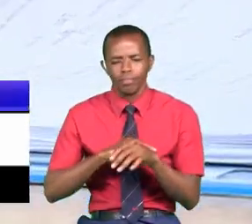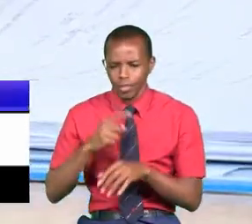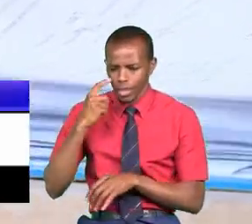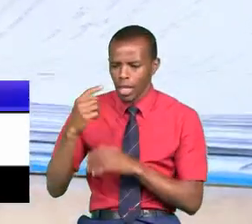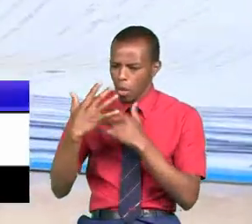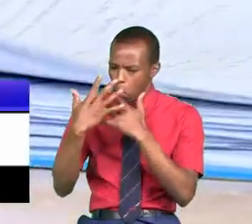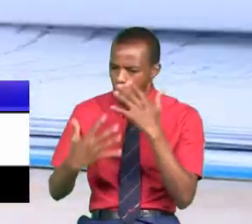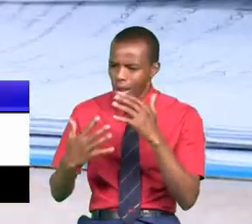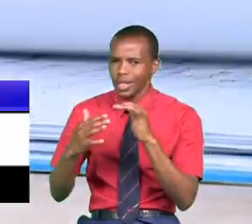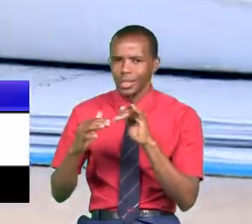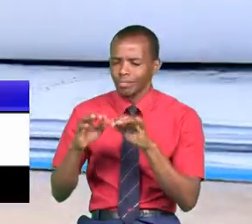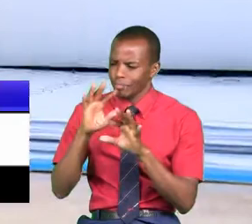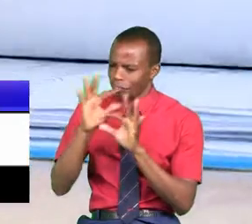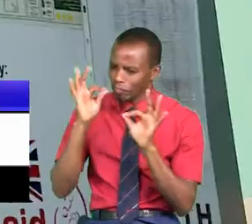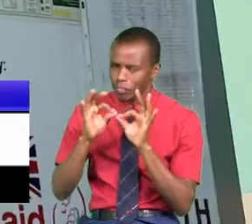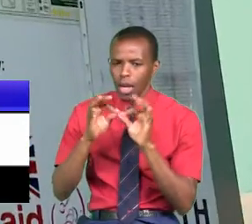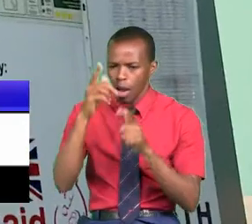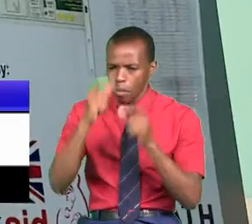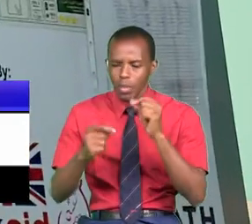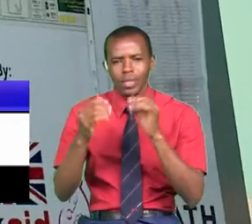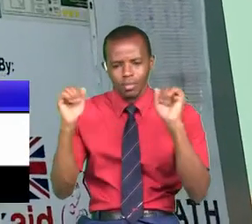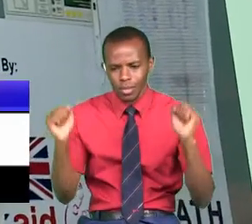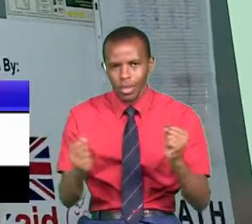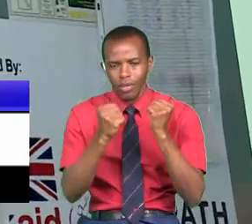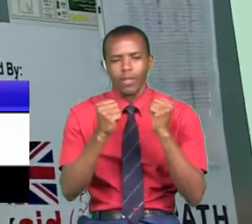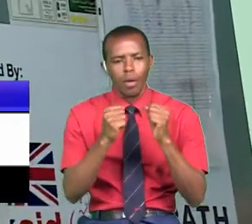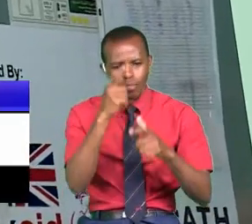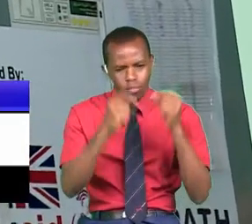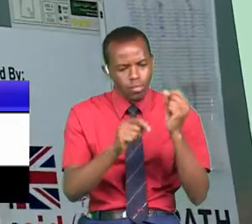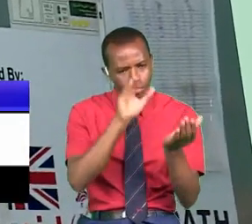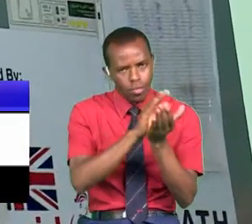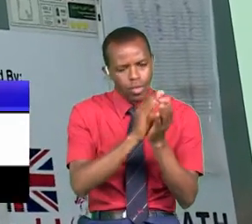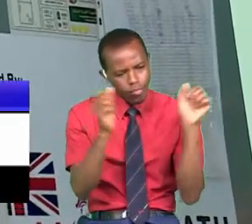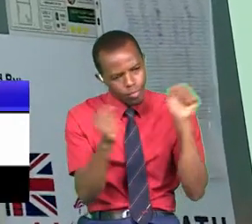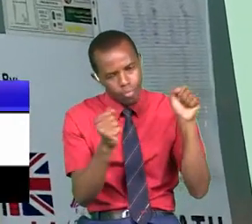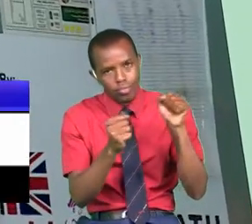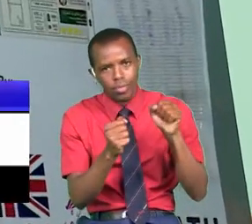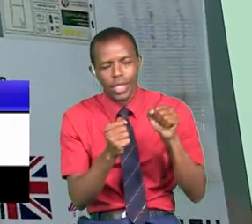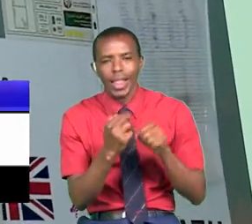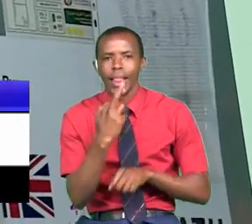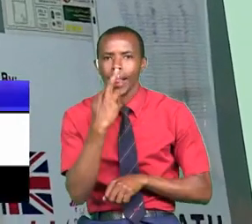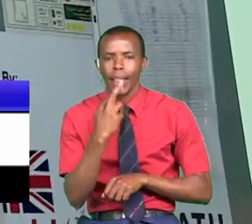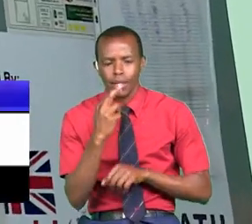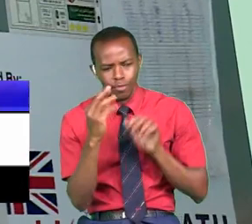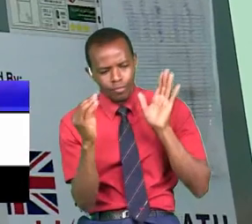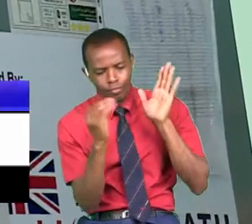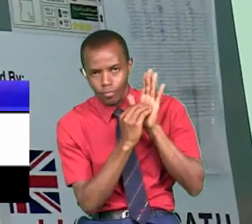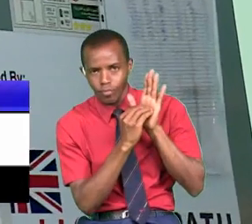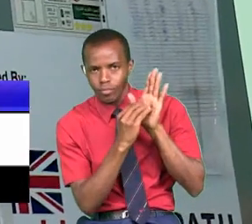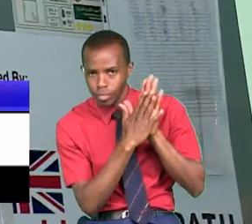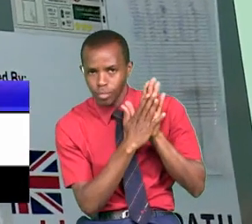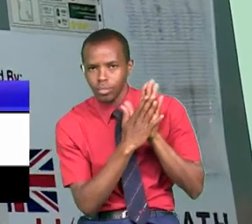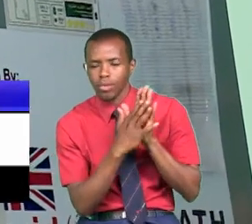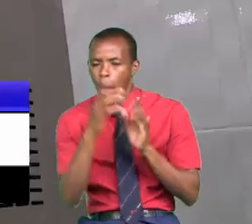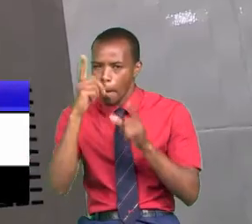blood work is clean and the milk is safe, the raw milk is stored in the refrigerator with a red sticker. The raw milk is